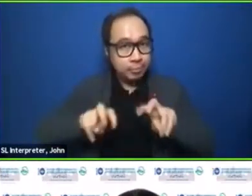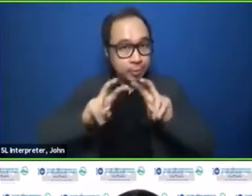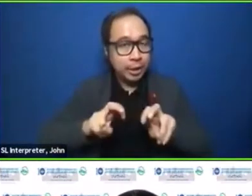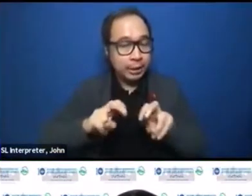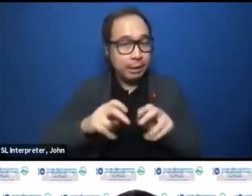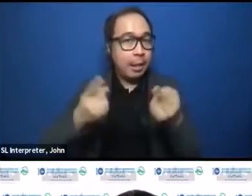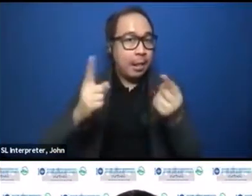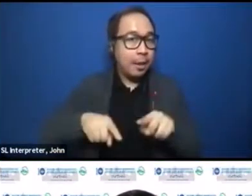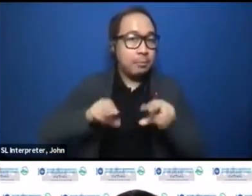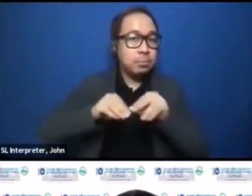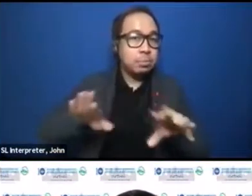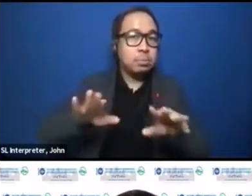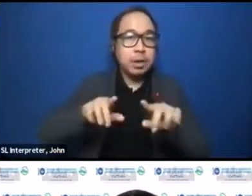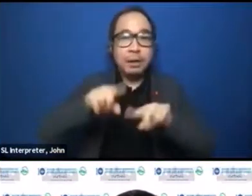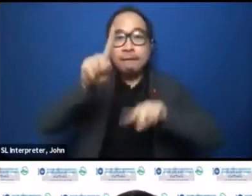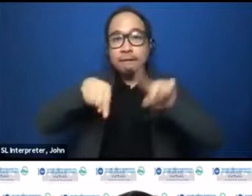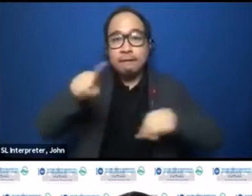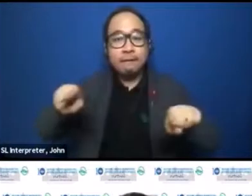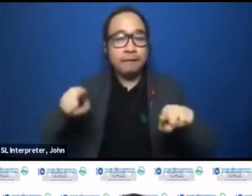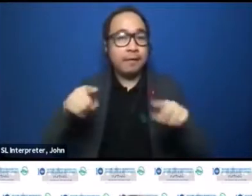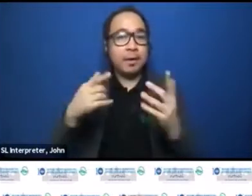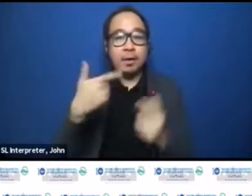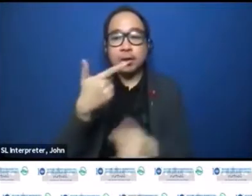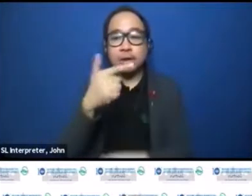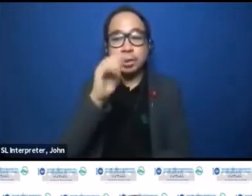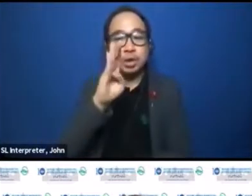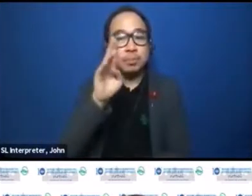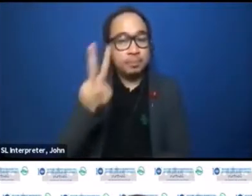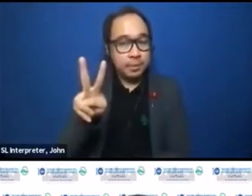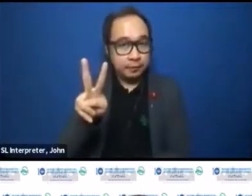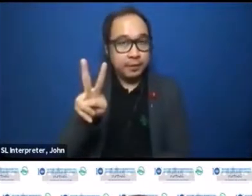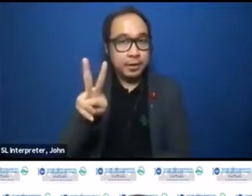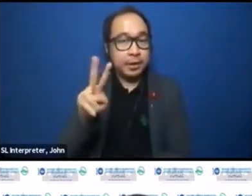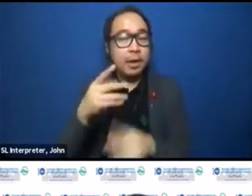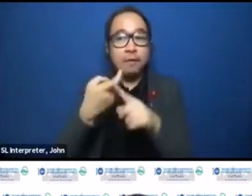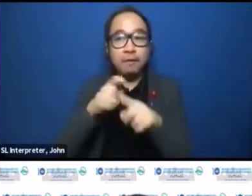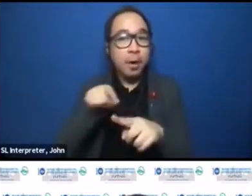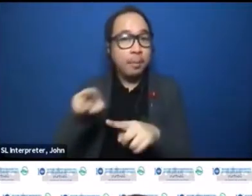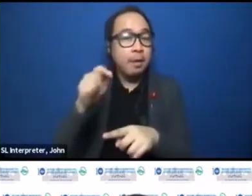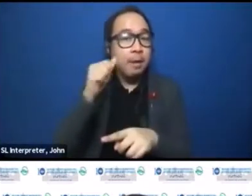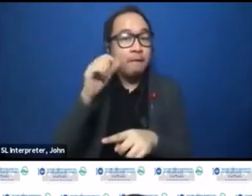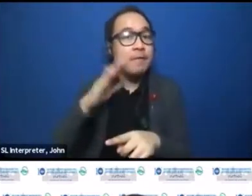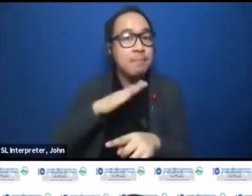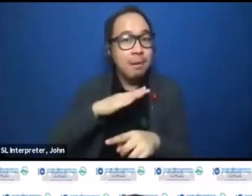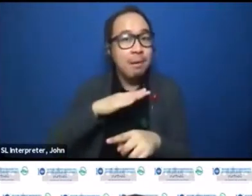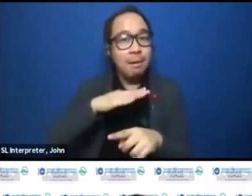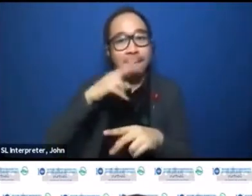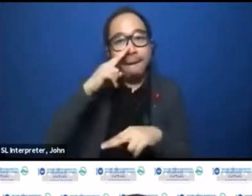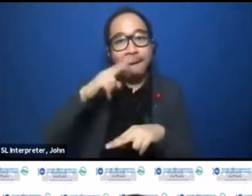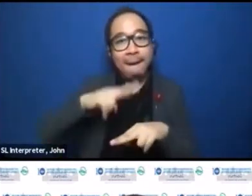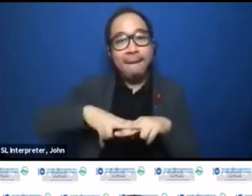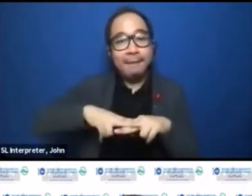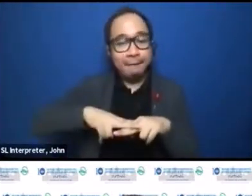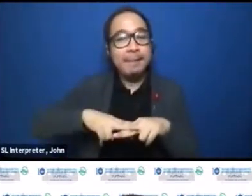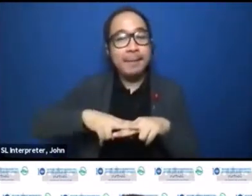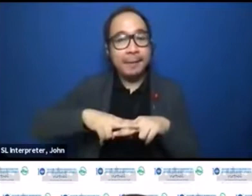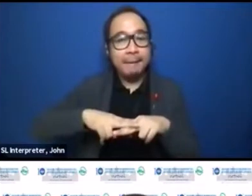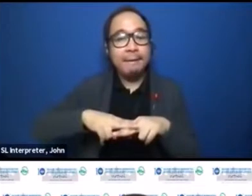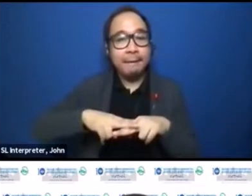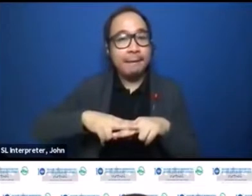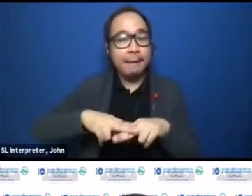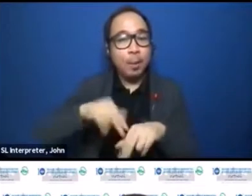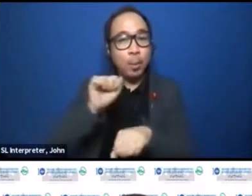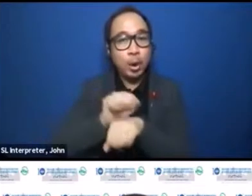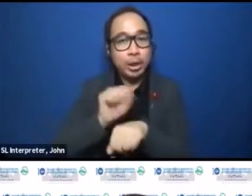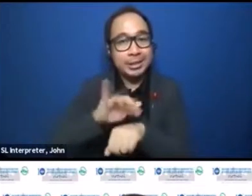different types of the GBV among female entertainment workers in Cambodia, according to the types of